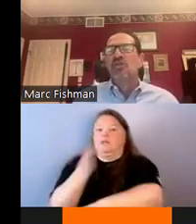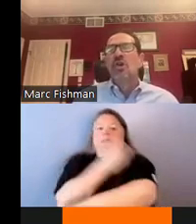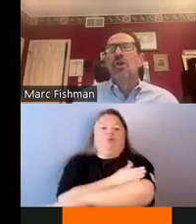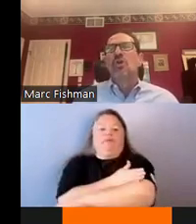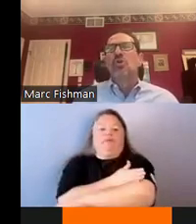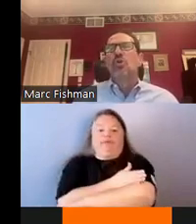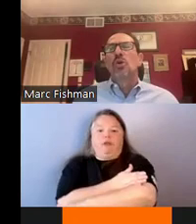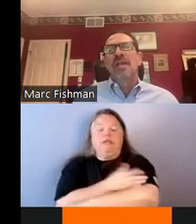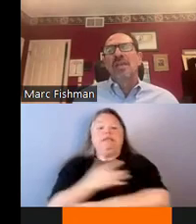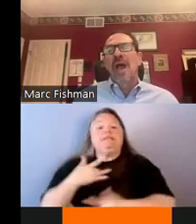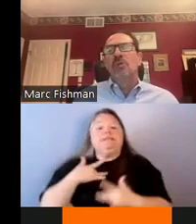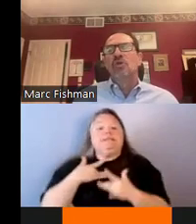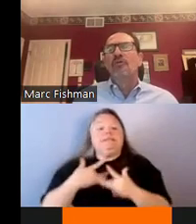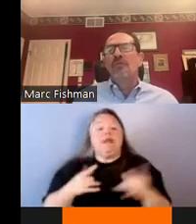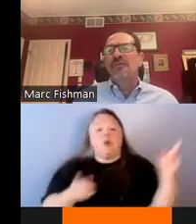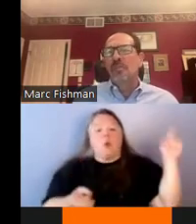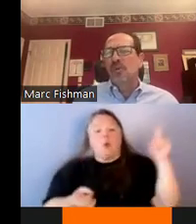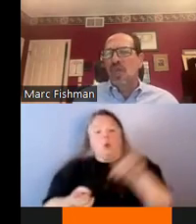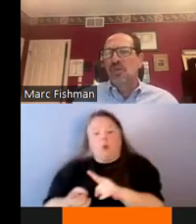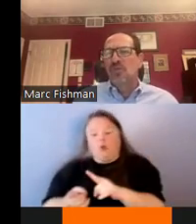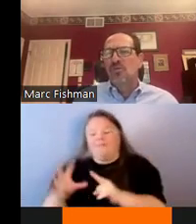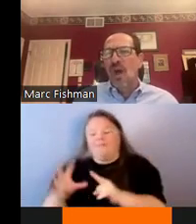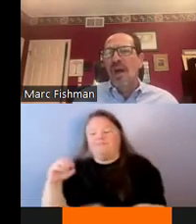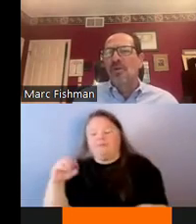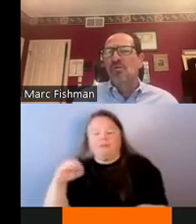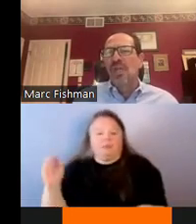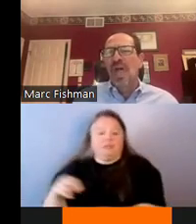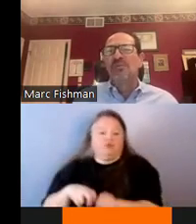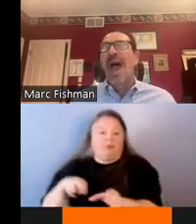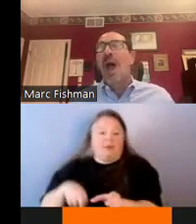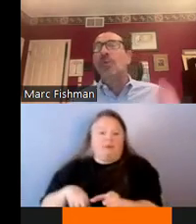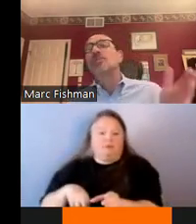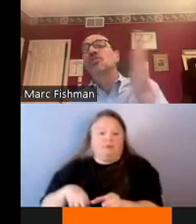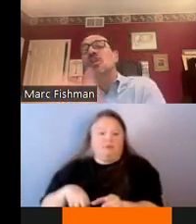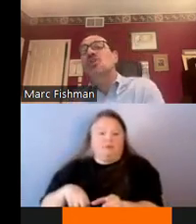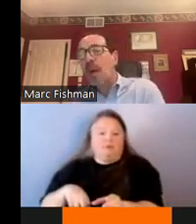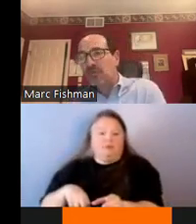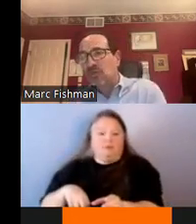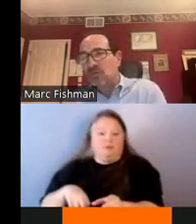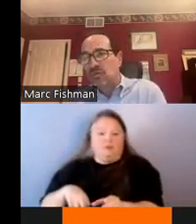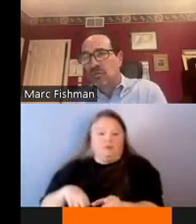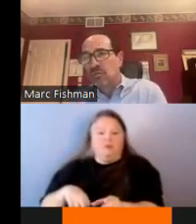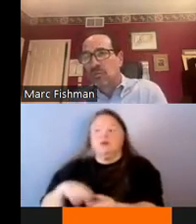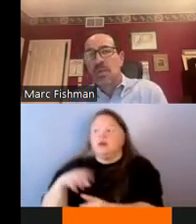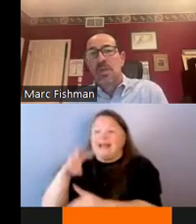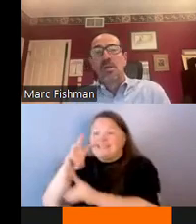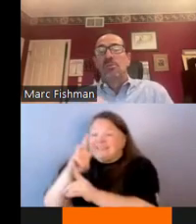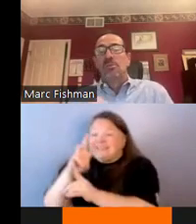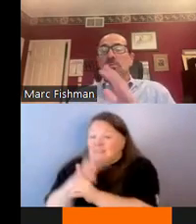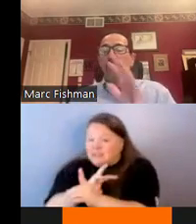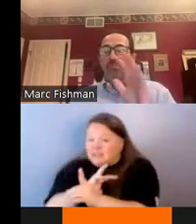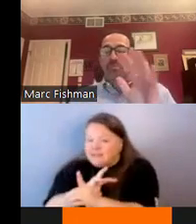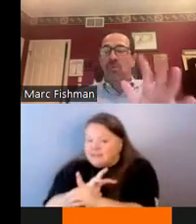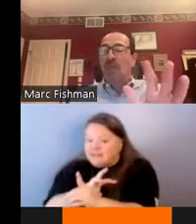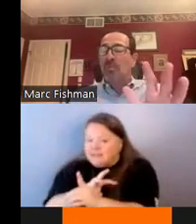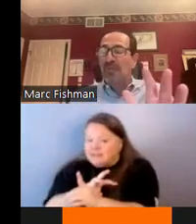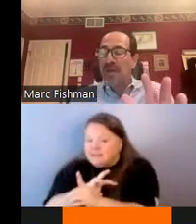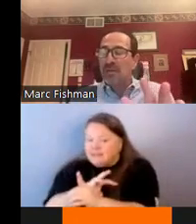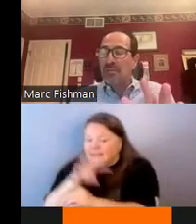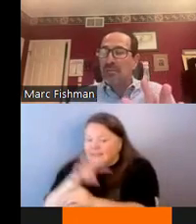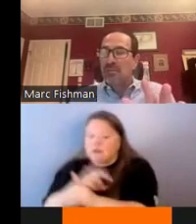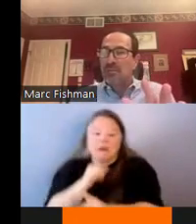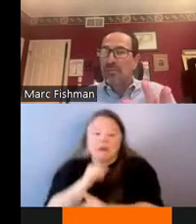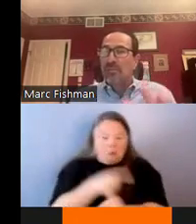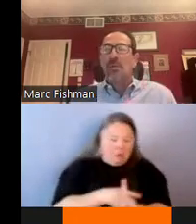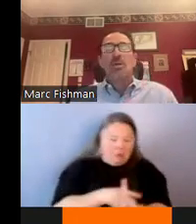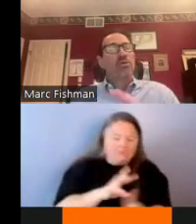That is, you get down to 50% dropout and relapse out at 6 months. It's not